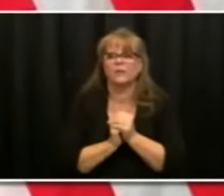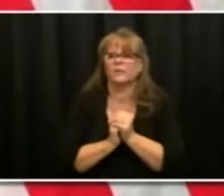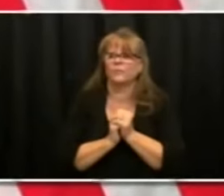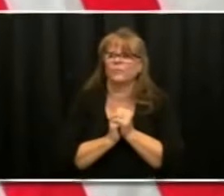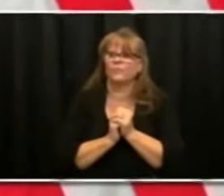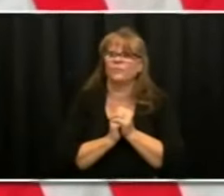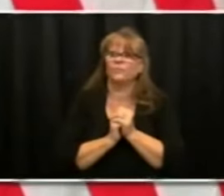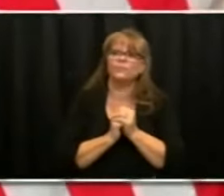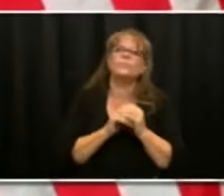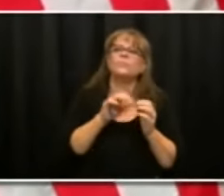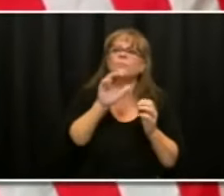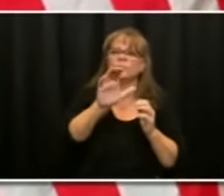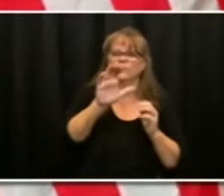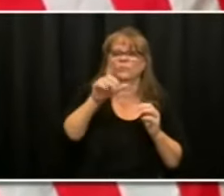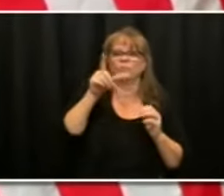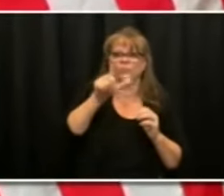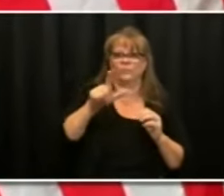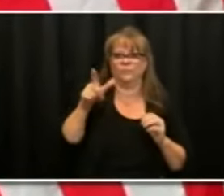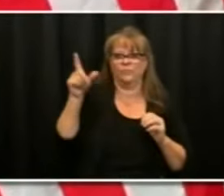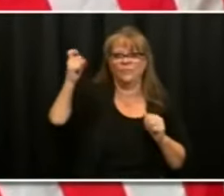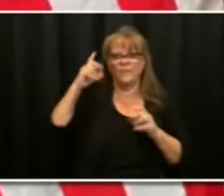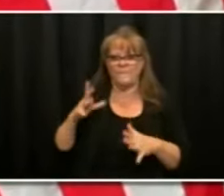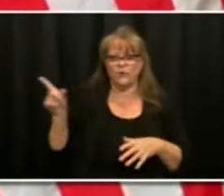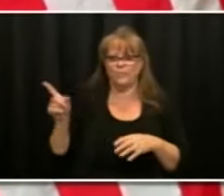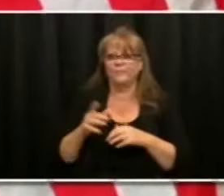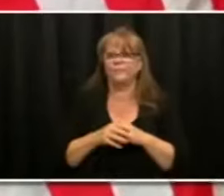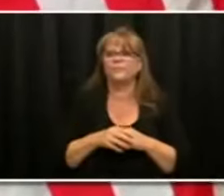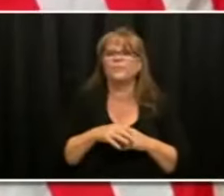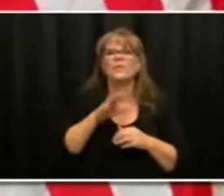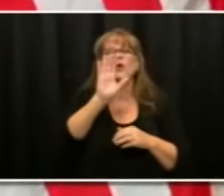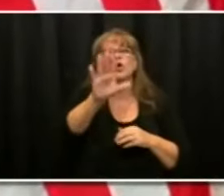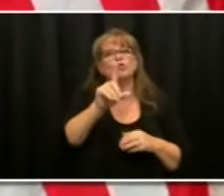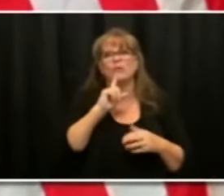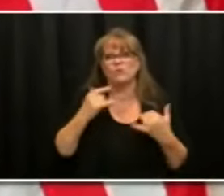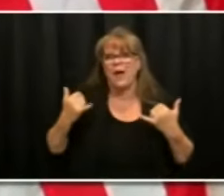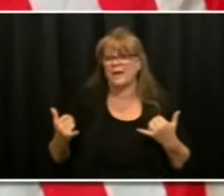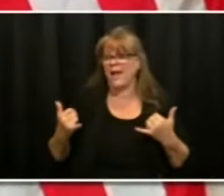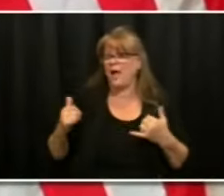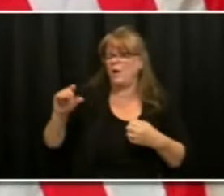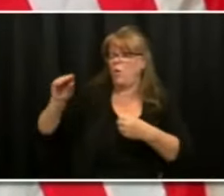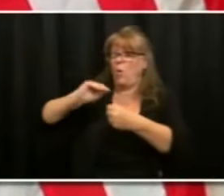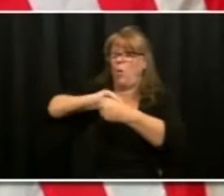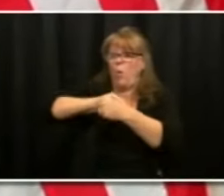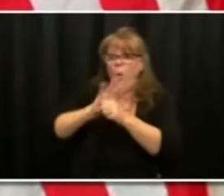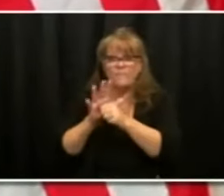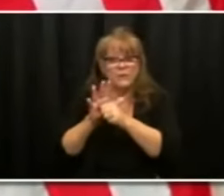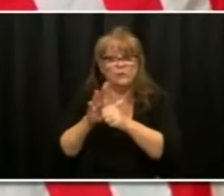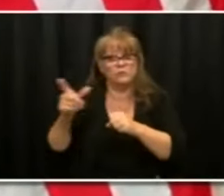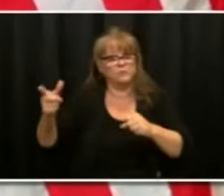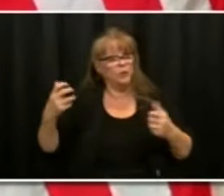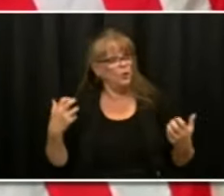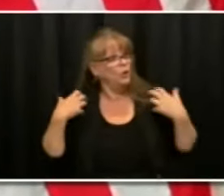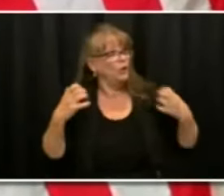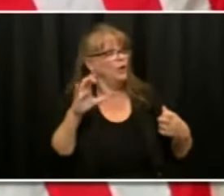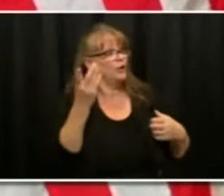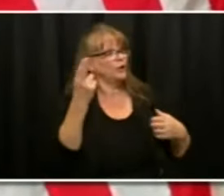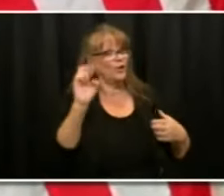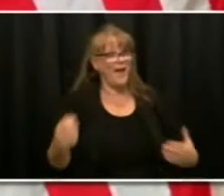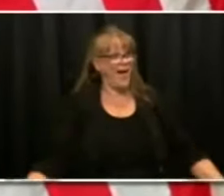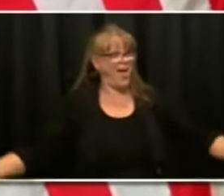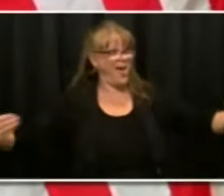cure for coronavirus at this time. There are slightly